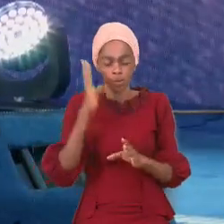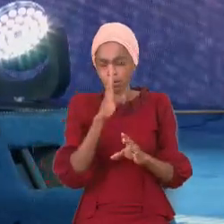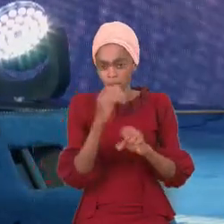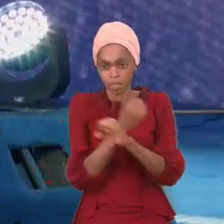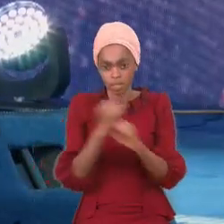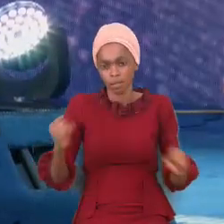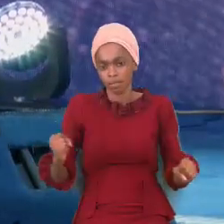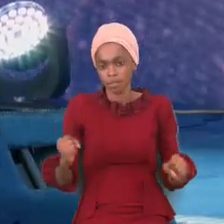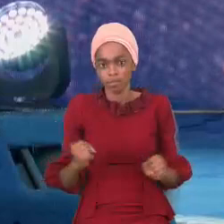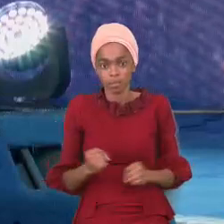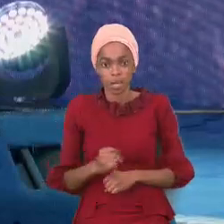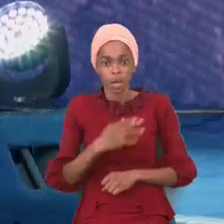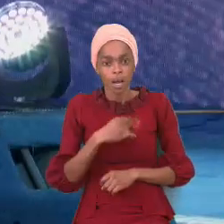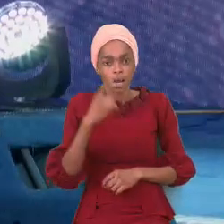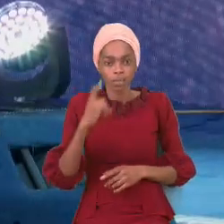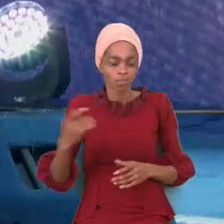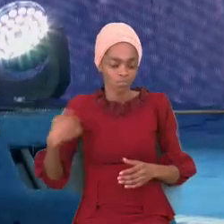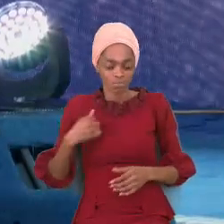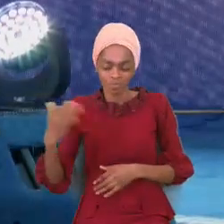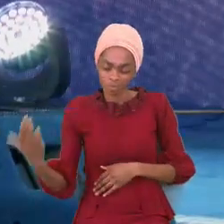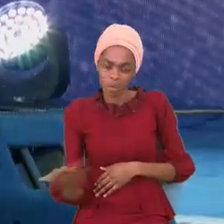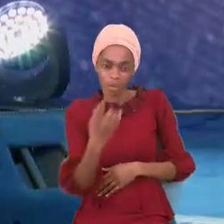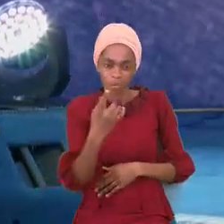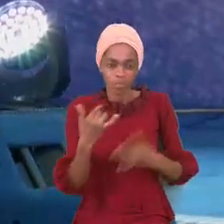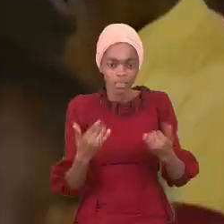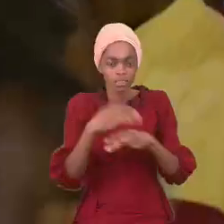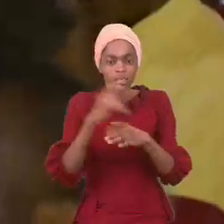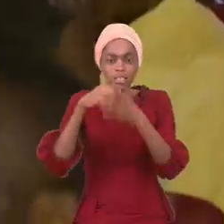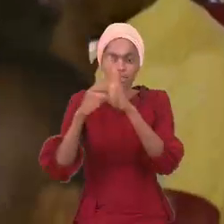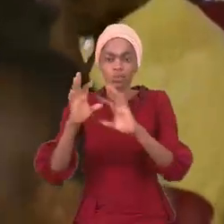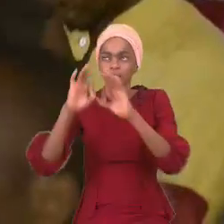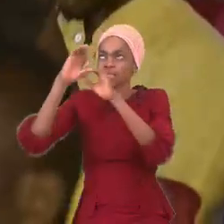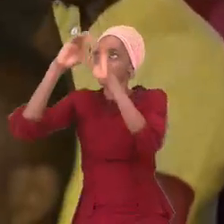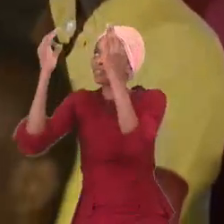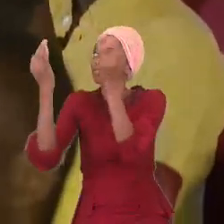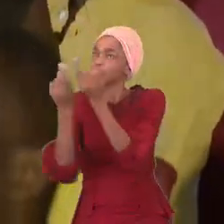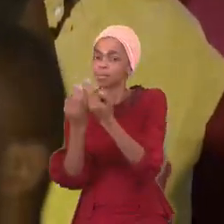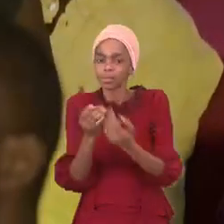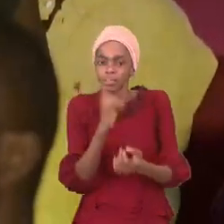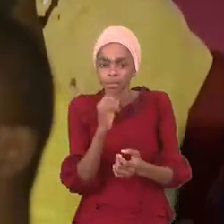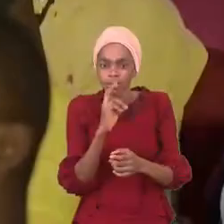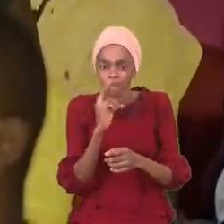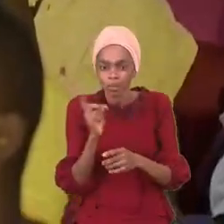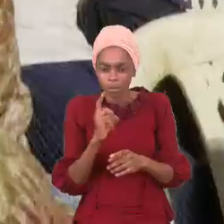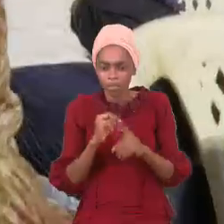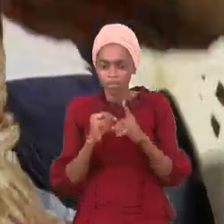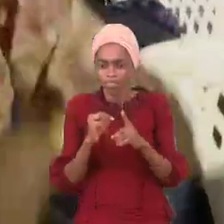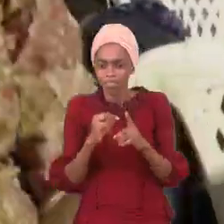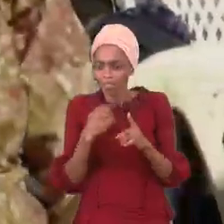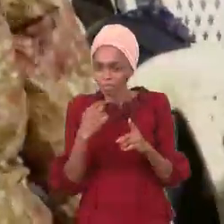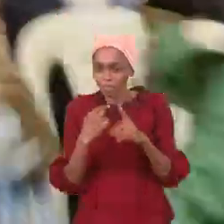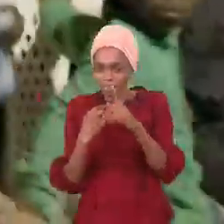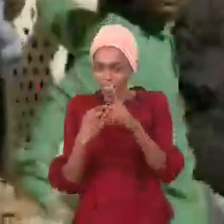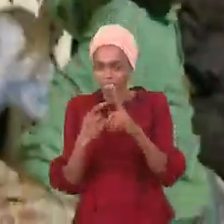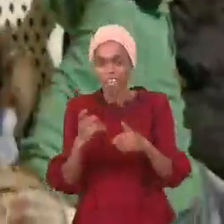saved. He will welcome you tonight into his own family. Where are you? I said, where are you? Come